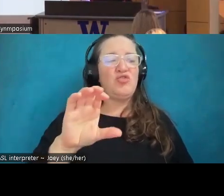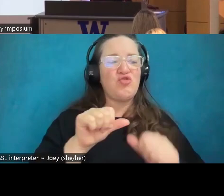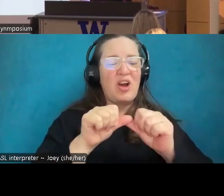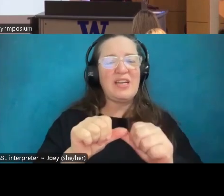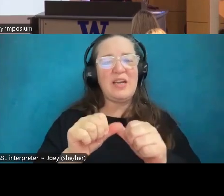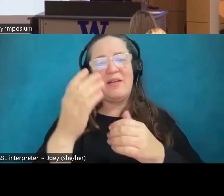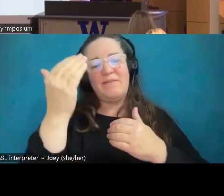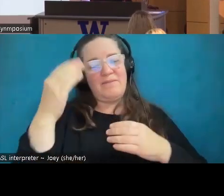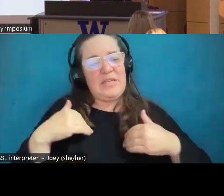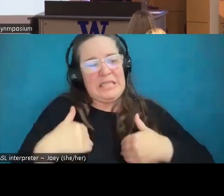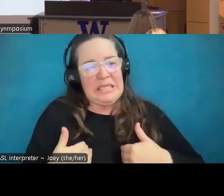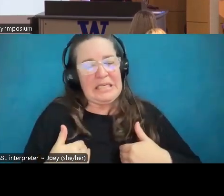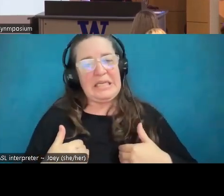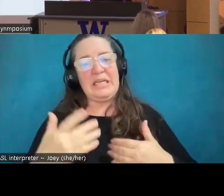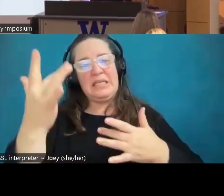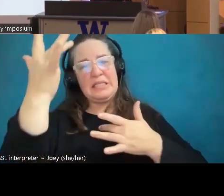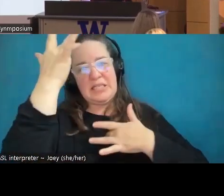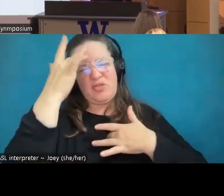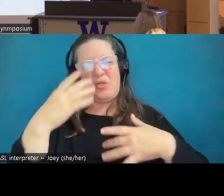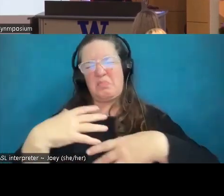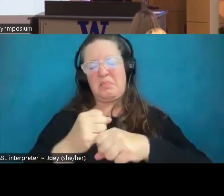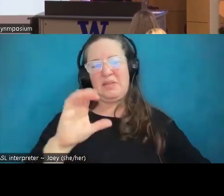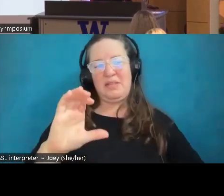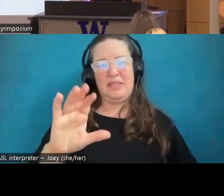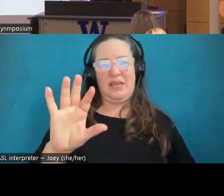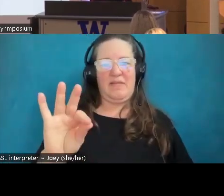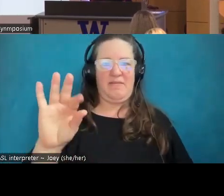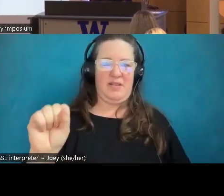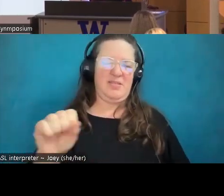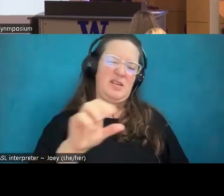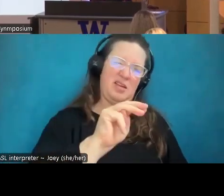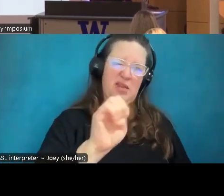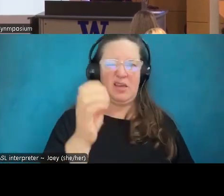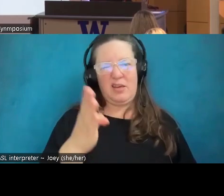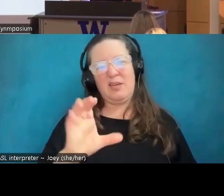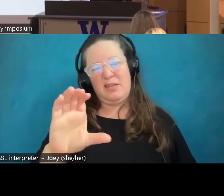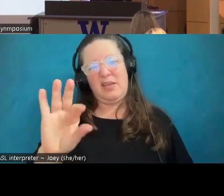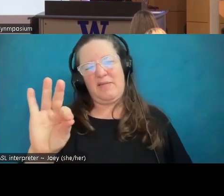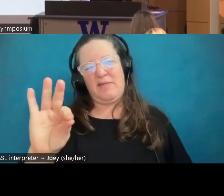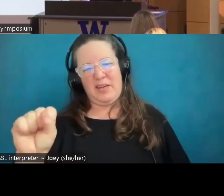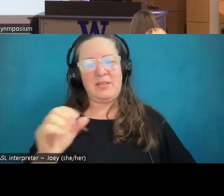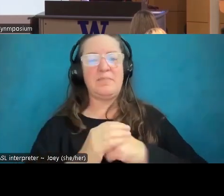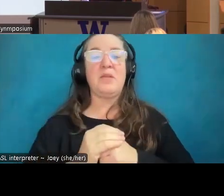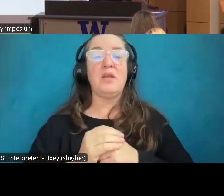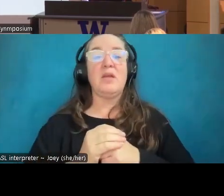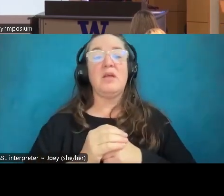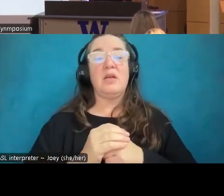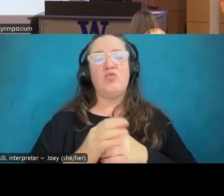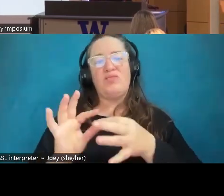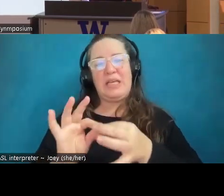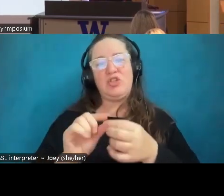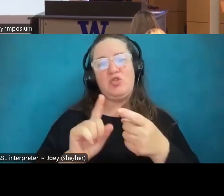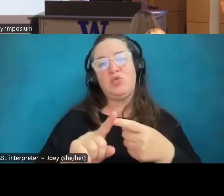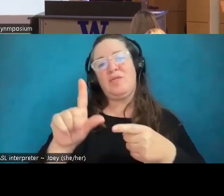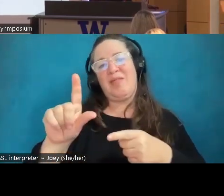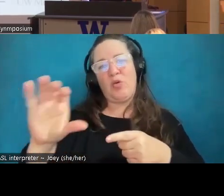and other post-acute infection syndromes. Dr. Elizabeth Unger is Chief